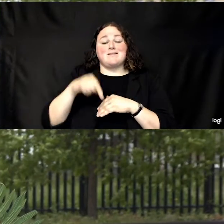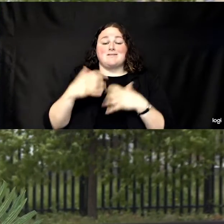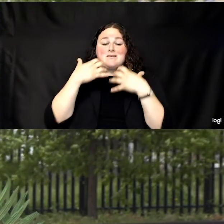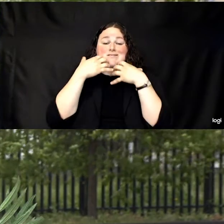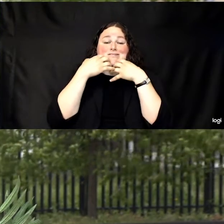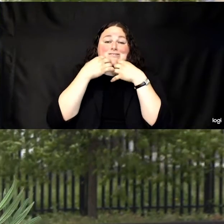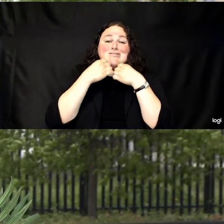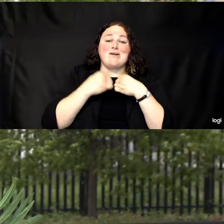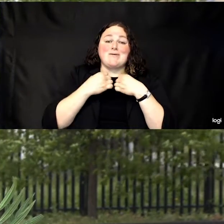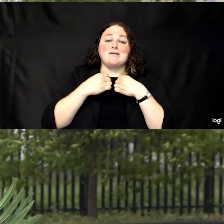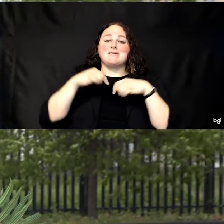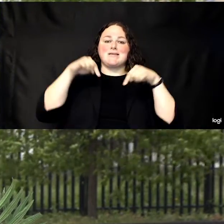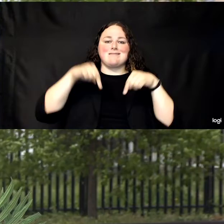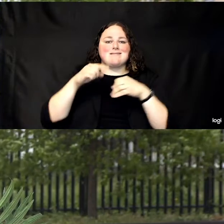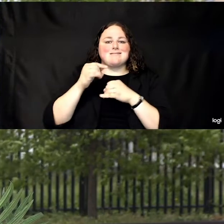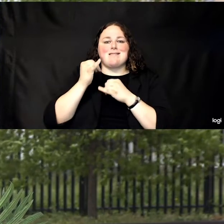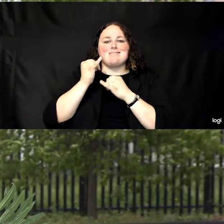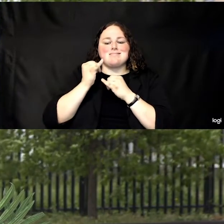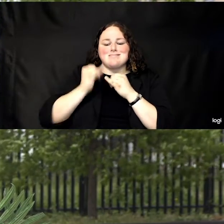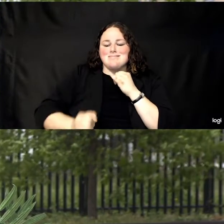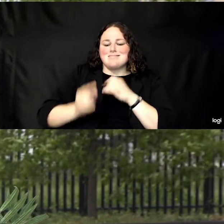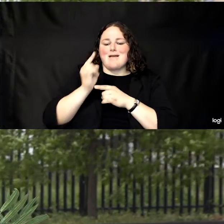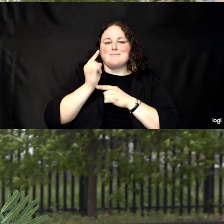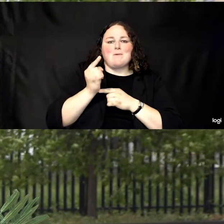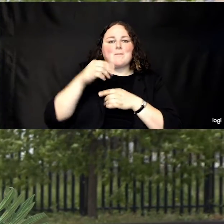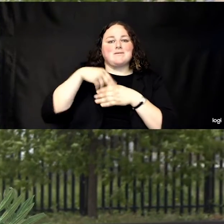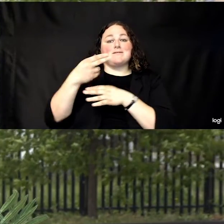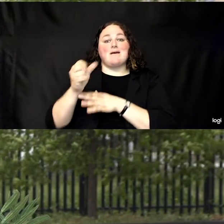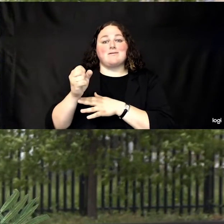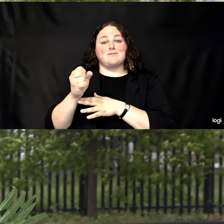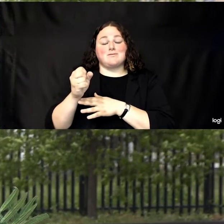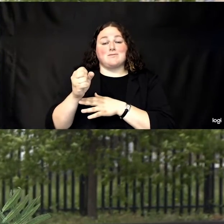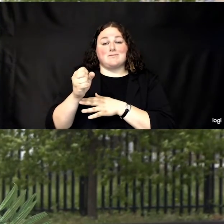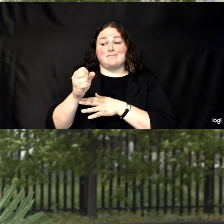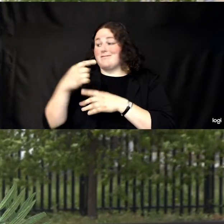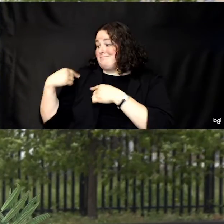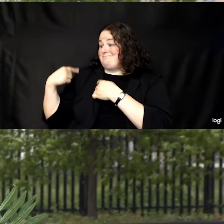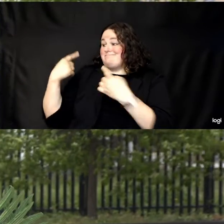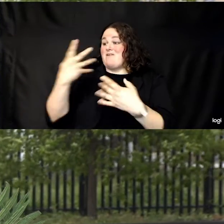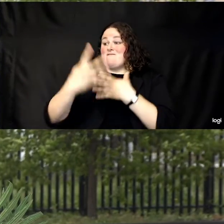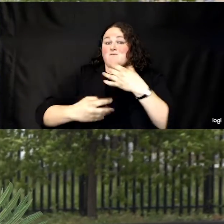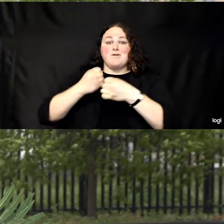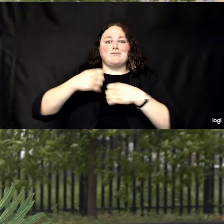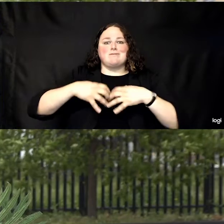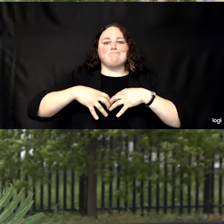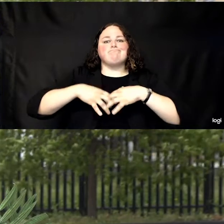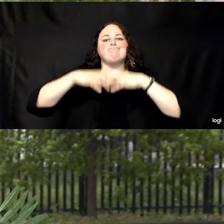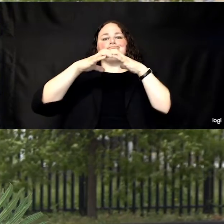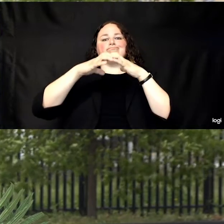these moments, these last moments we spent in high school, to remind us of the community, the brotherhood, sisterhood,